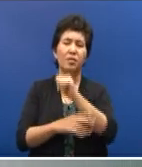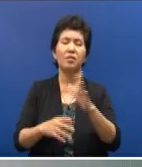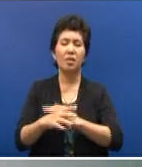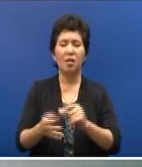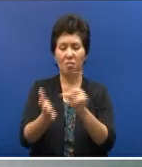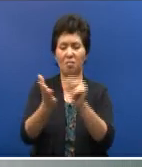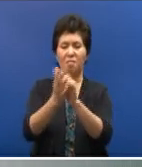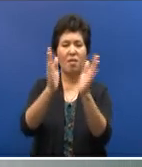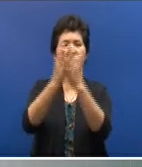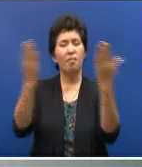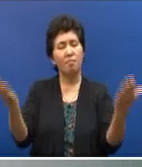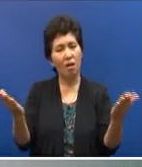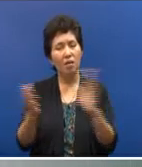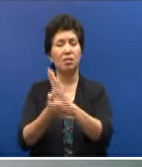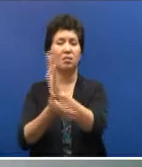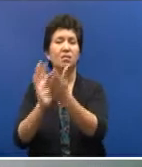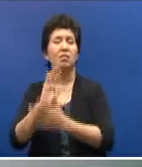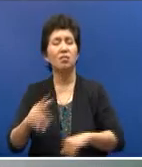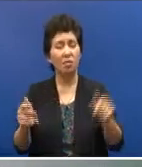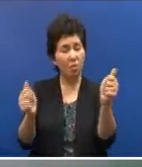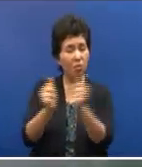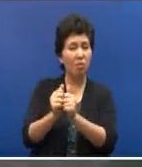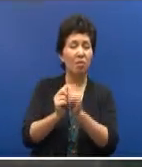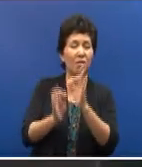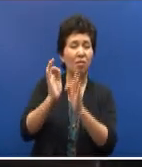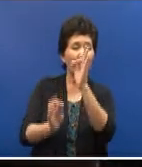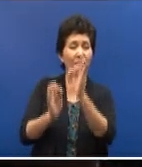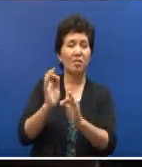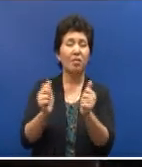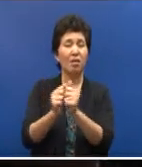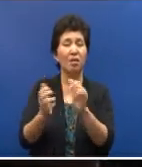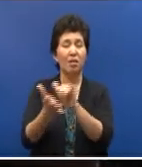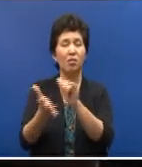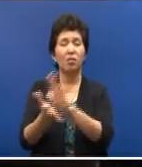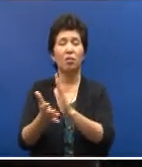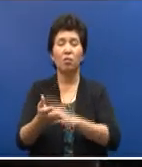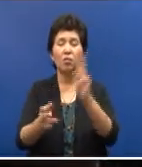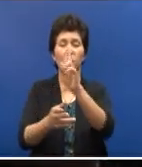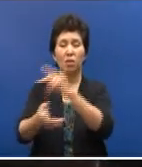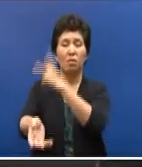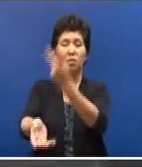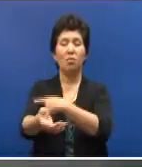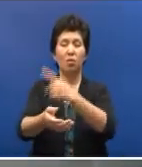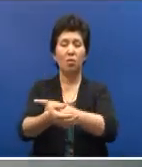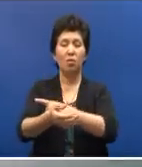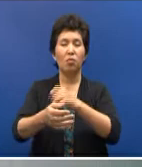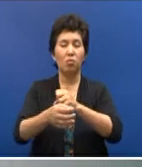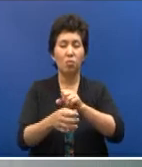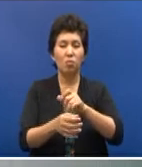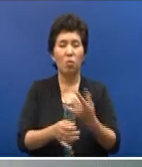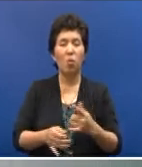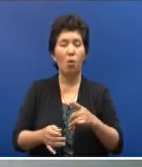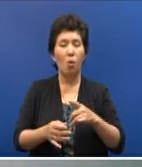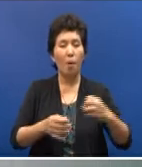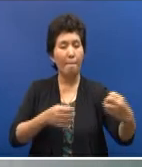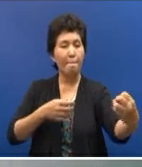media. Okay, so with that, they manage to use their power to convince the proletariat